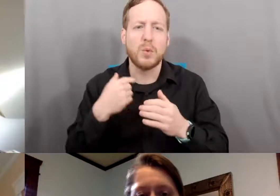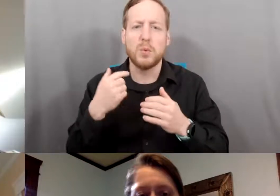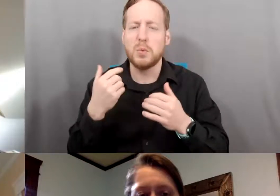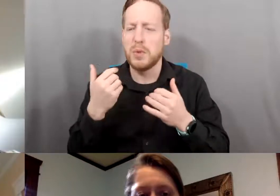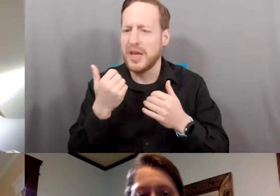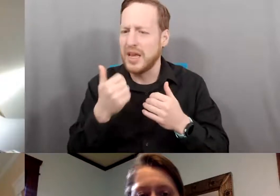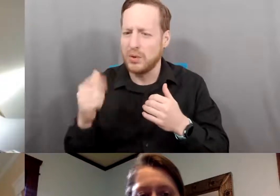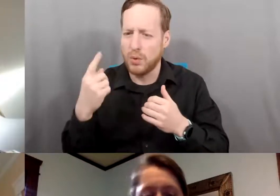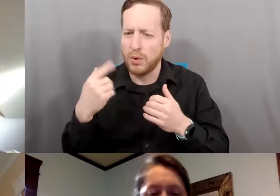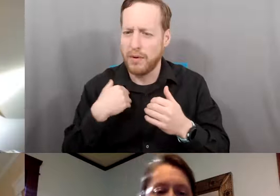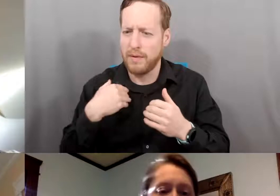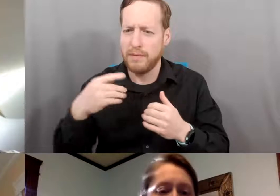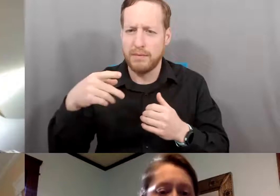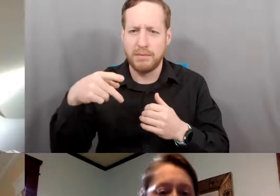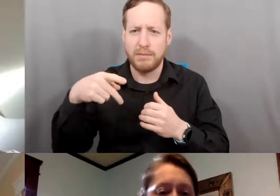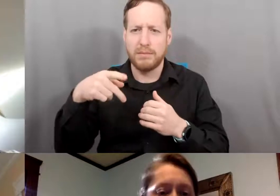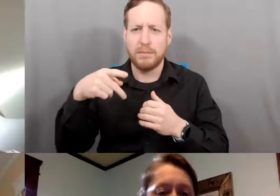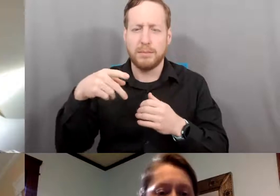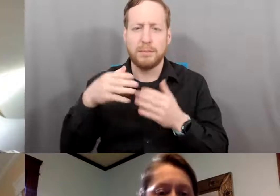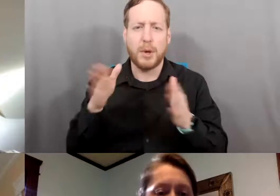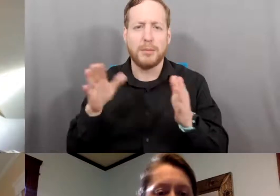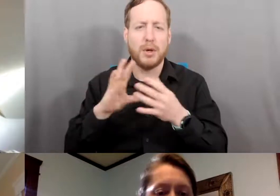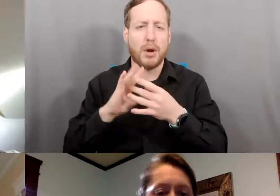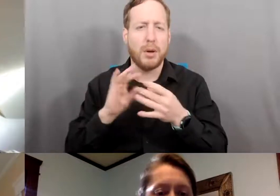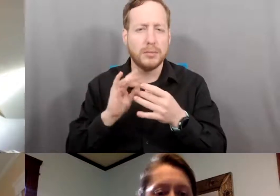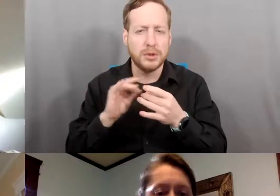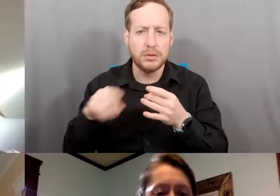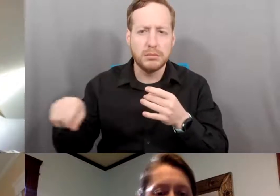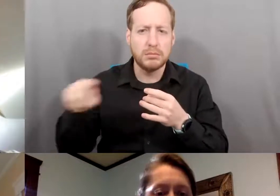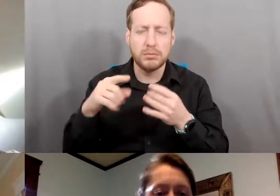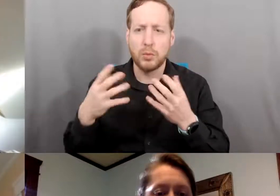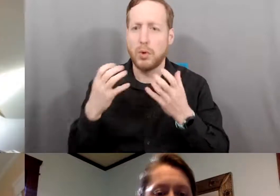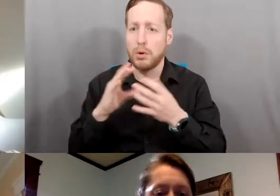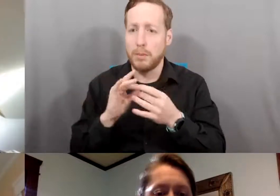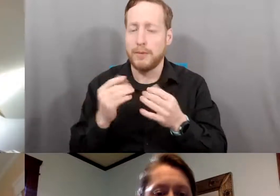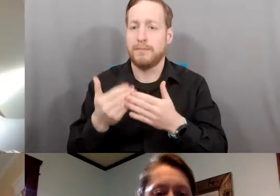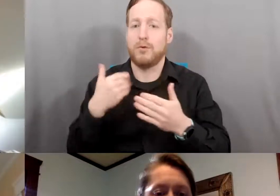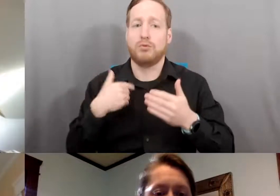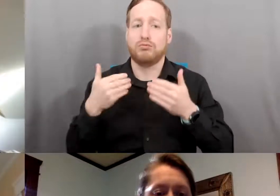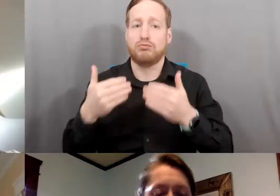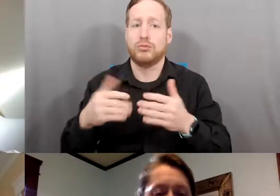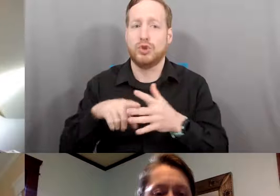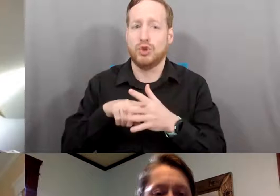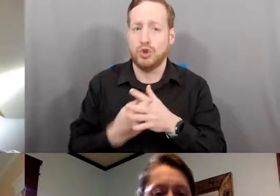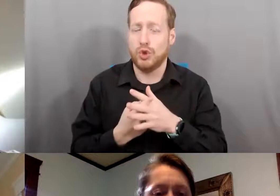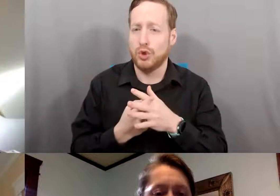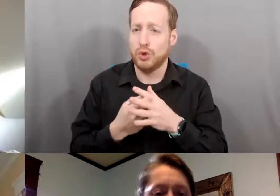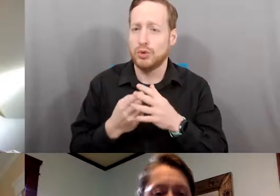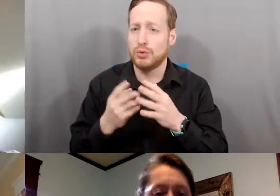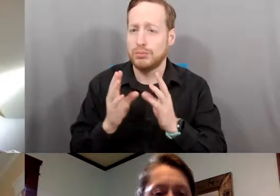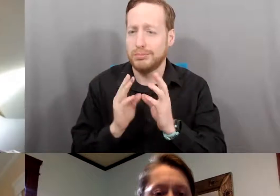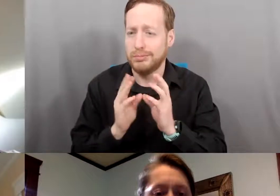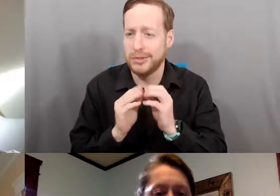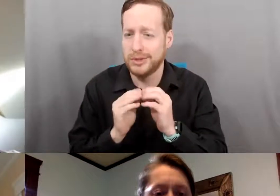the business meeting will be kept very short. I'm wondering if anyone has a public comment that wants to make a